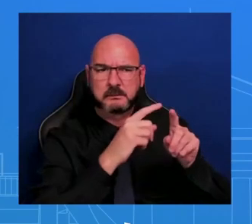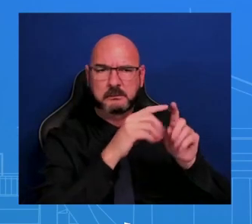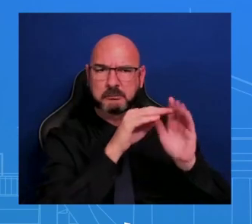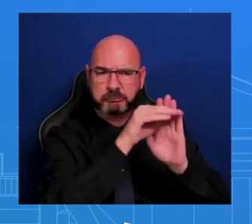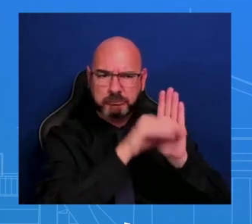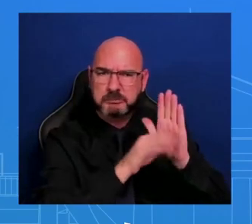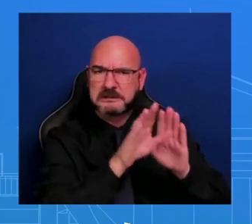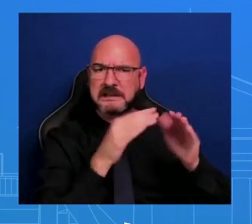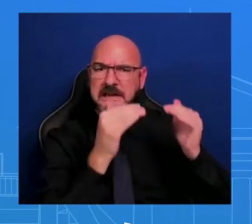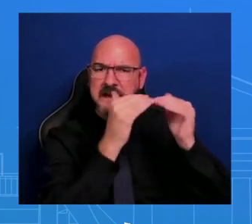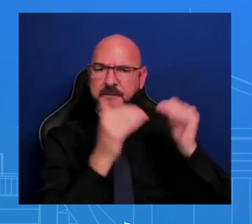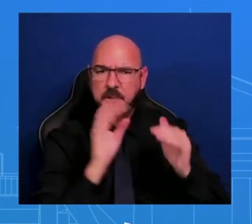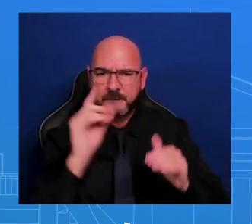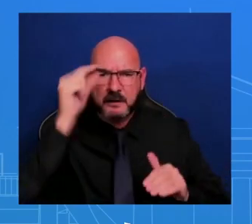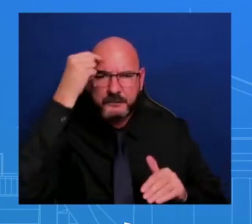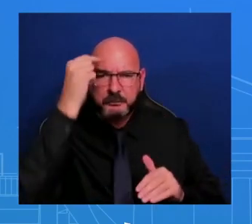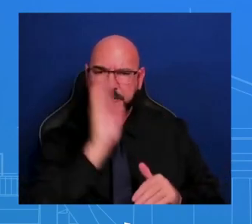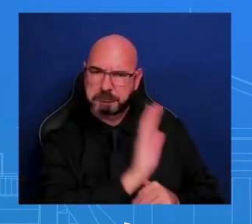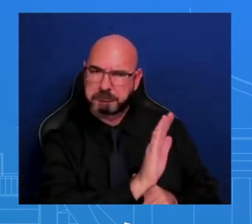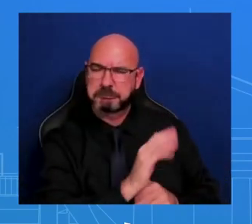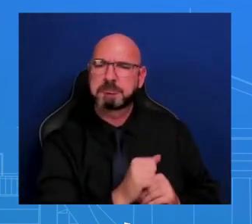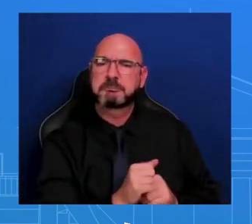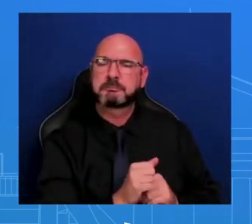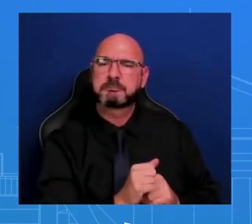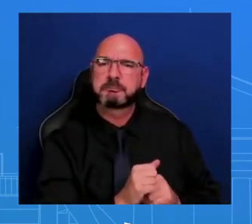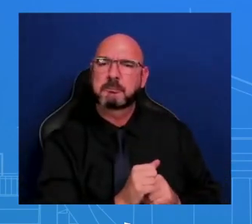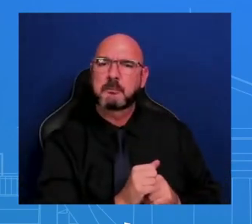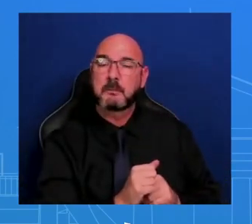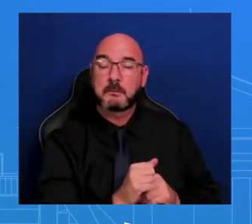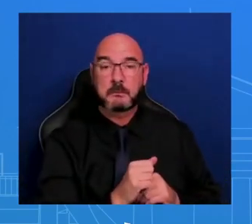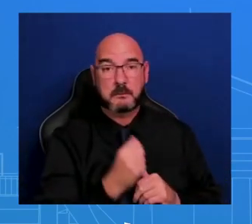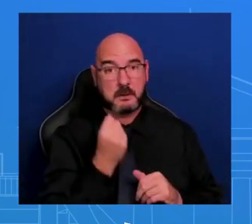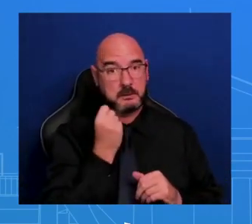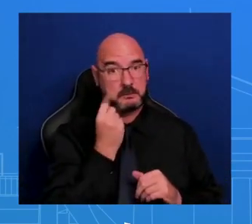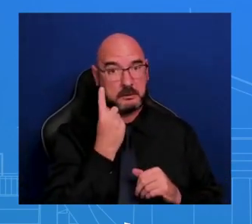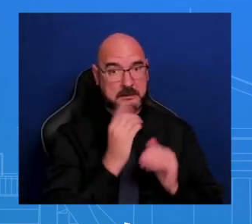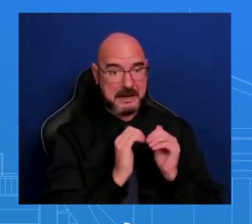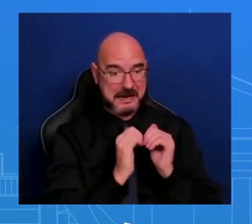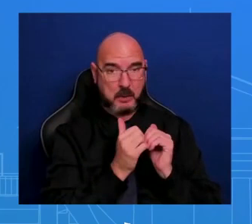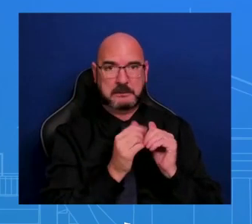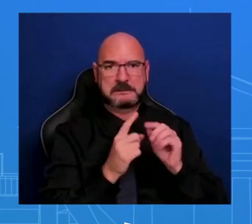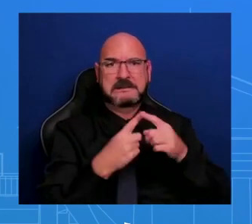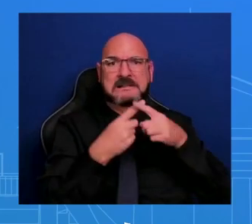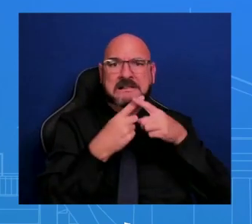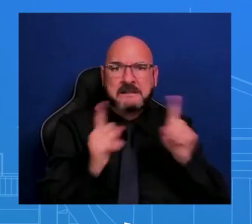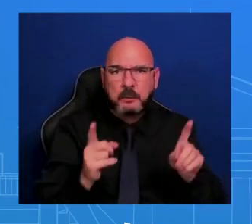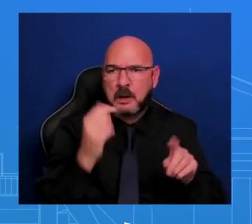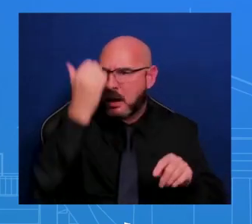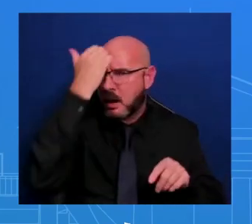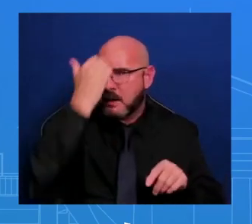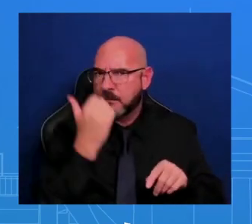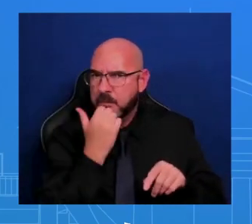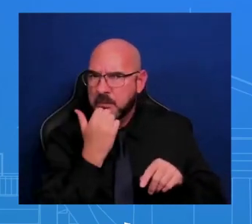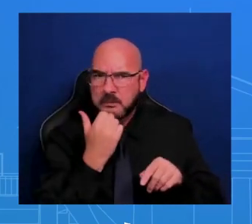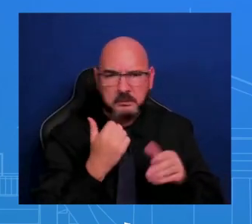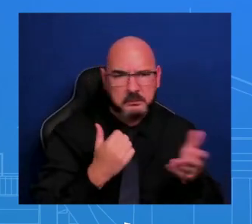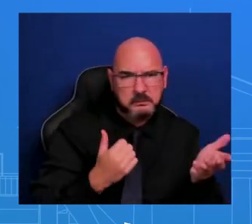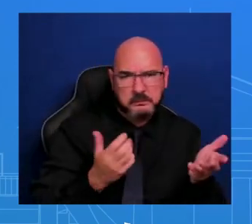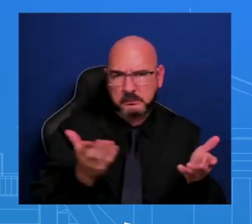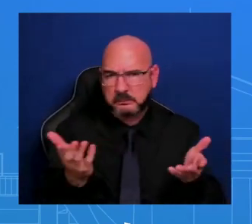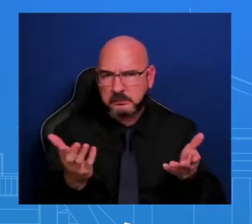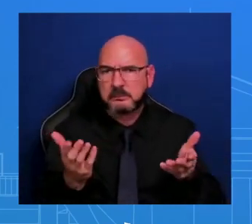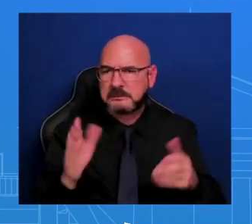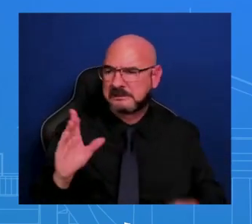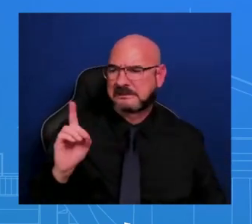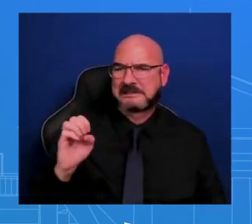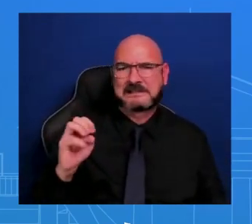what separates us from Hamas as two democracies, and that's respect for human life. That's abiding by the law of war. That's by doing everything you can to try to